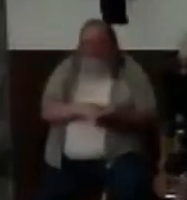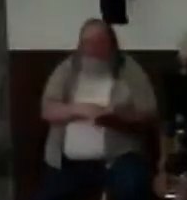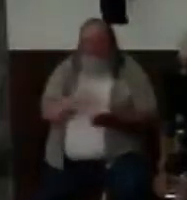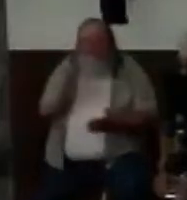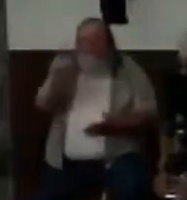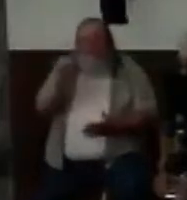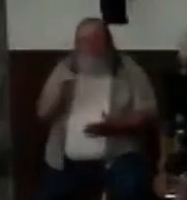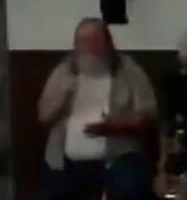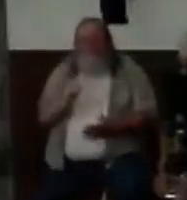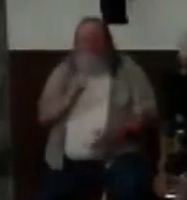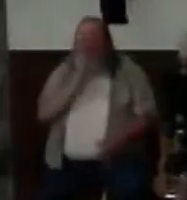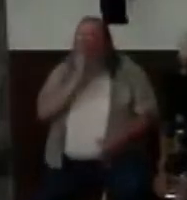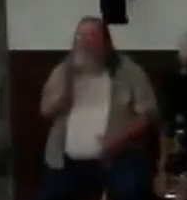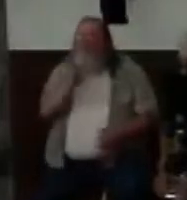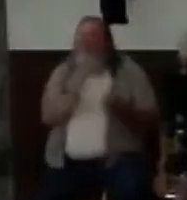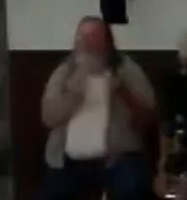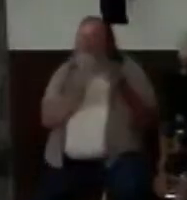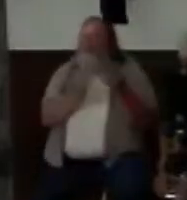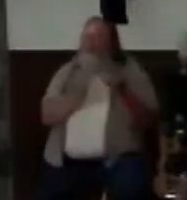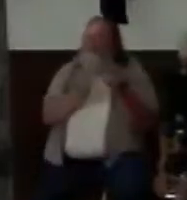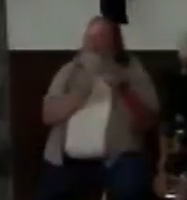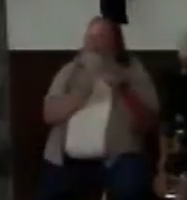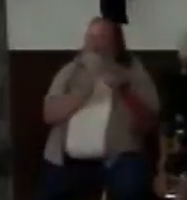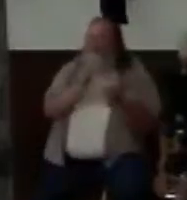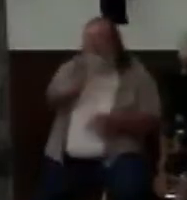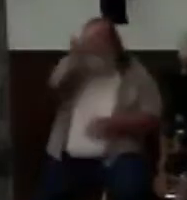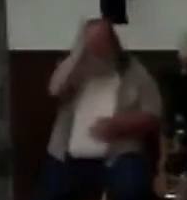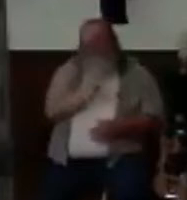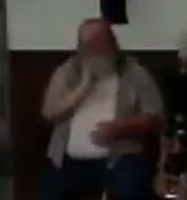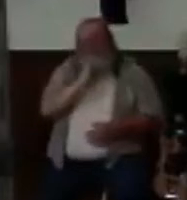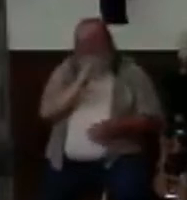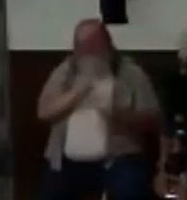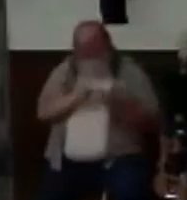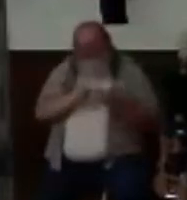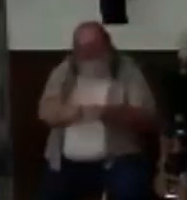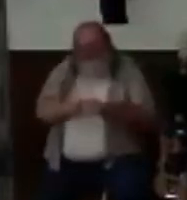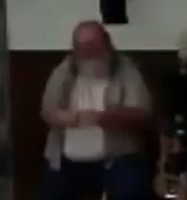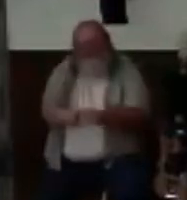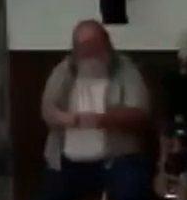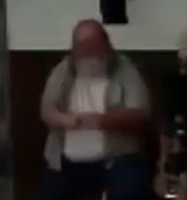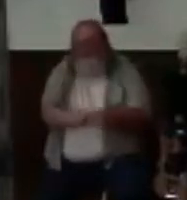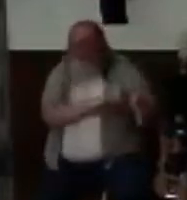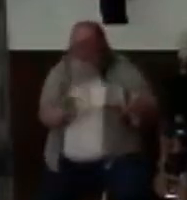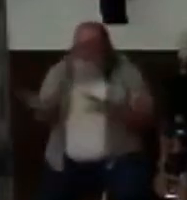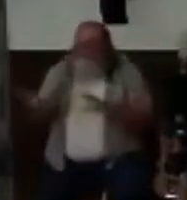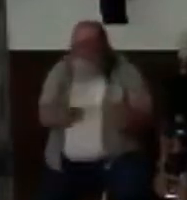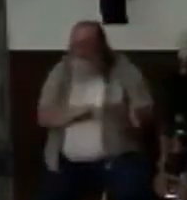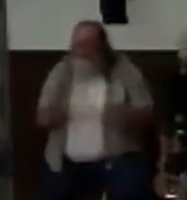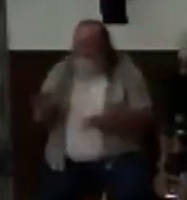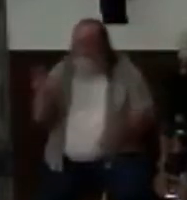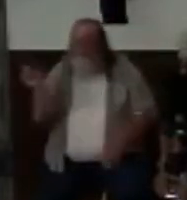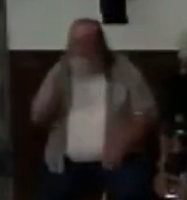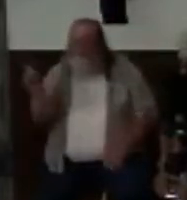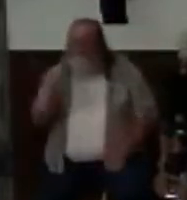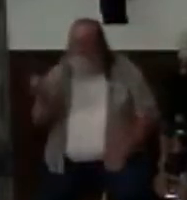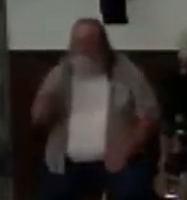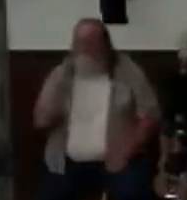Be expecting that God is still doing something. Ever since the command was given to